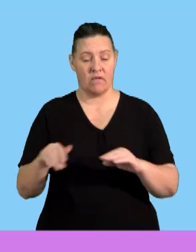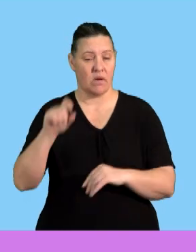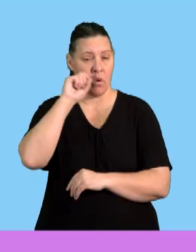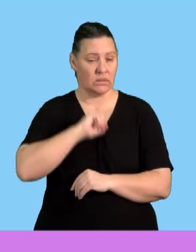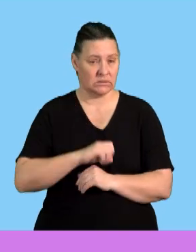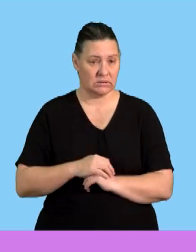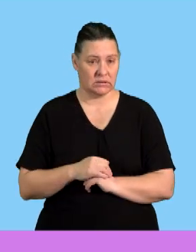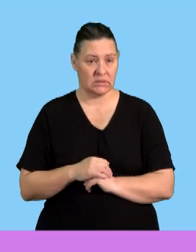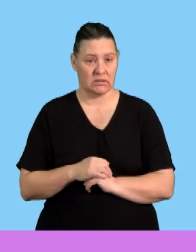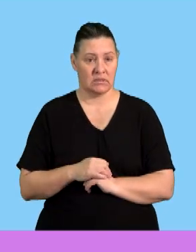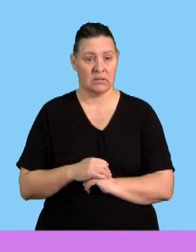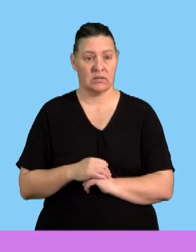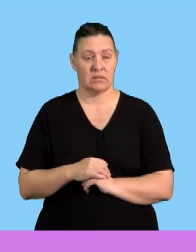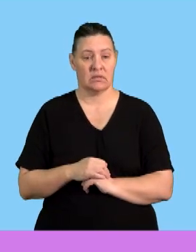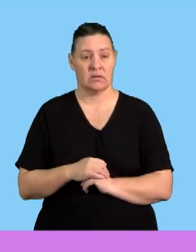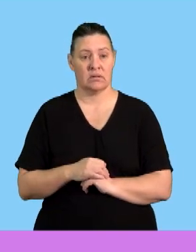over old